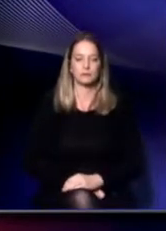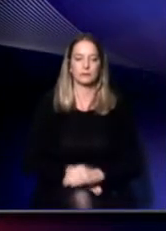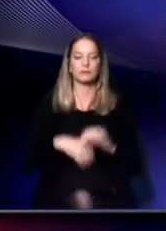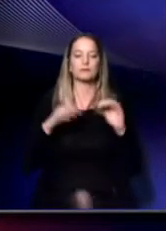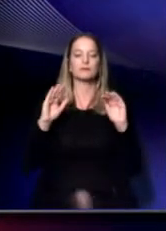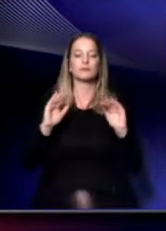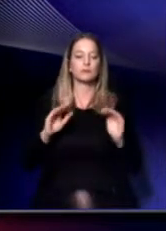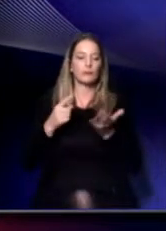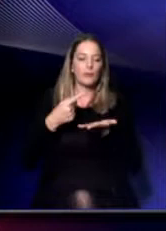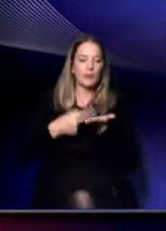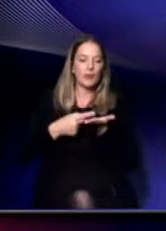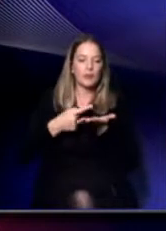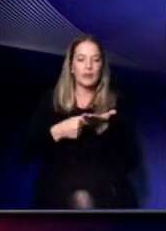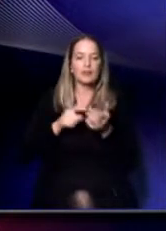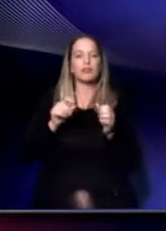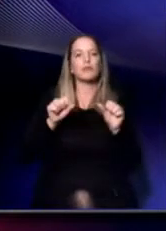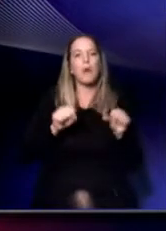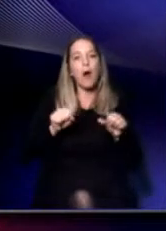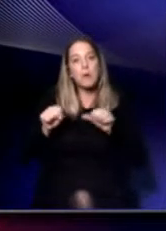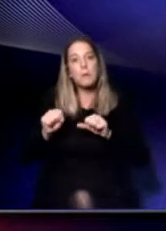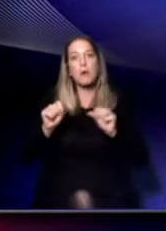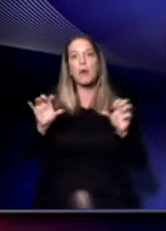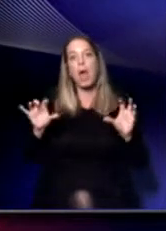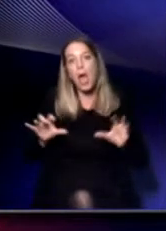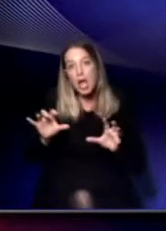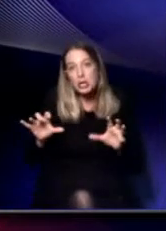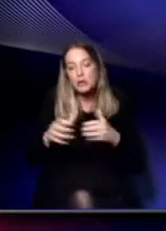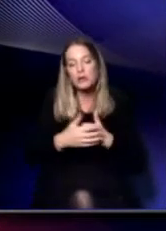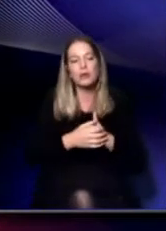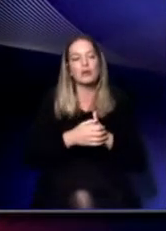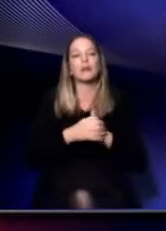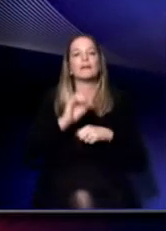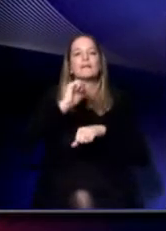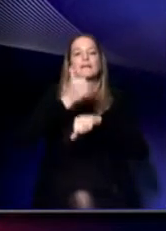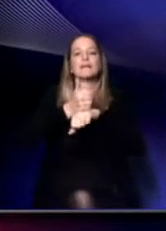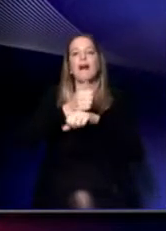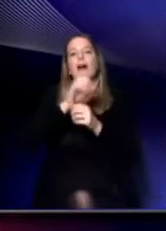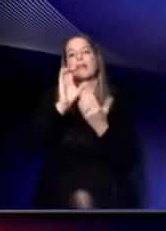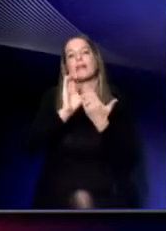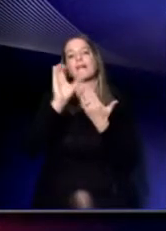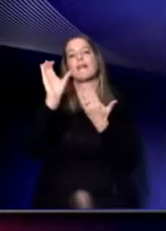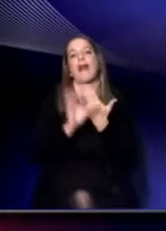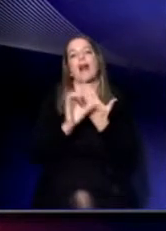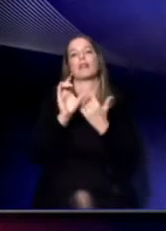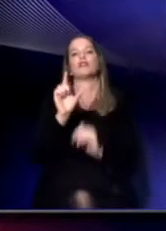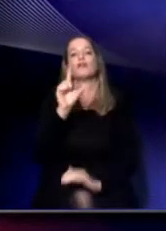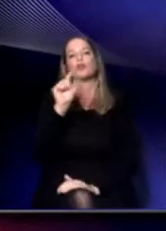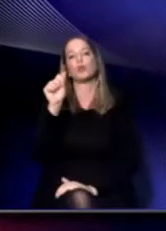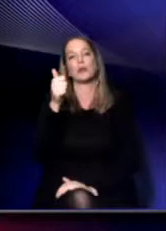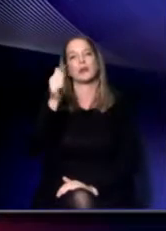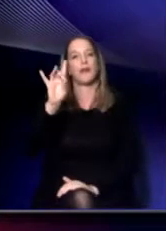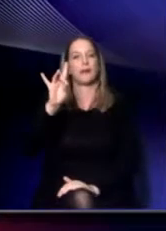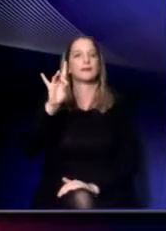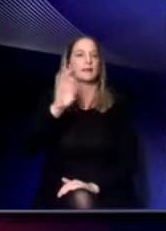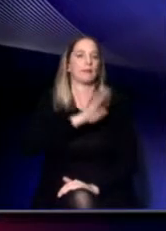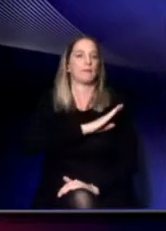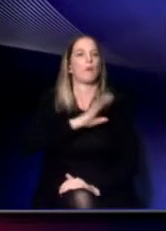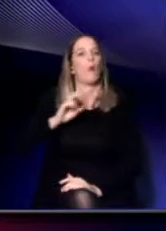Discussion and possible action items. Set the calendar for 2018 regular board meeting.